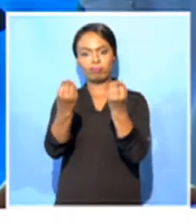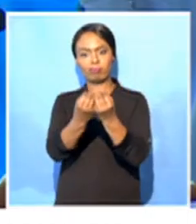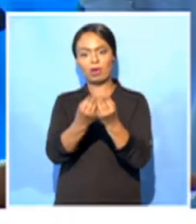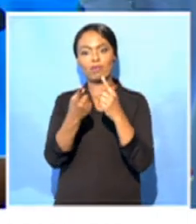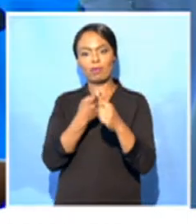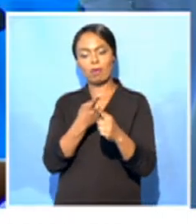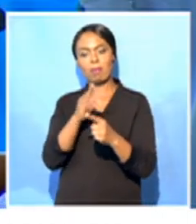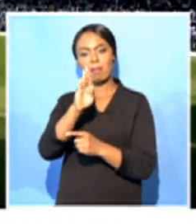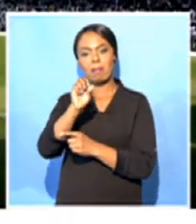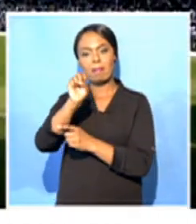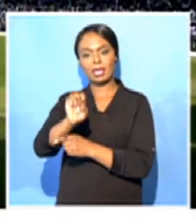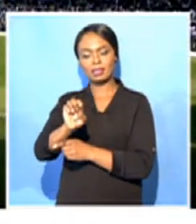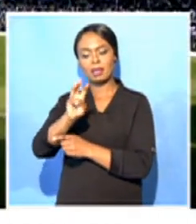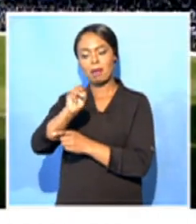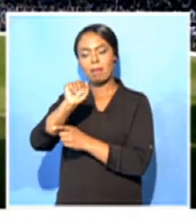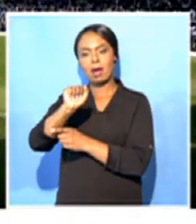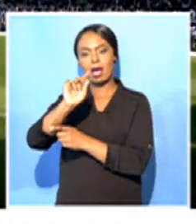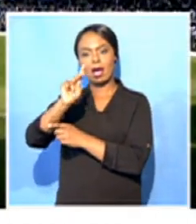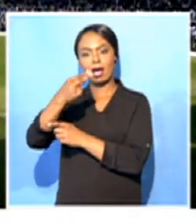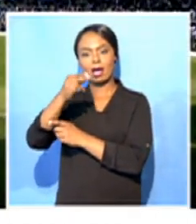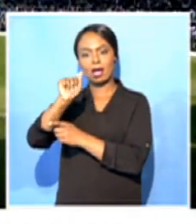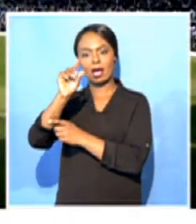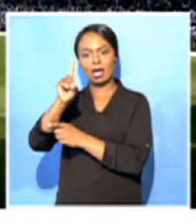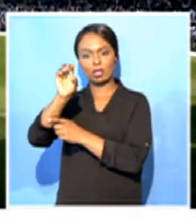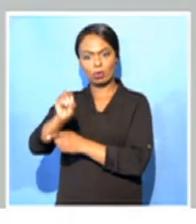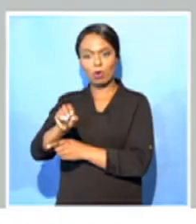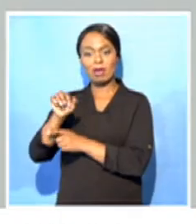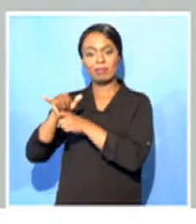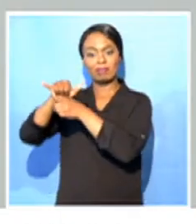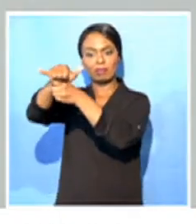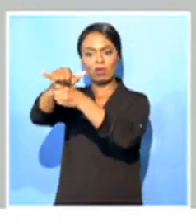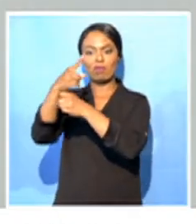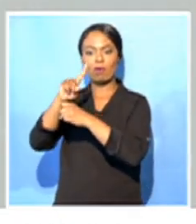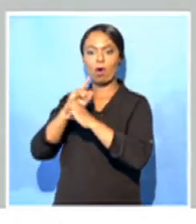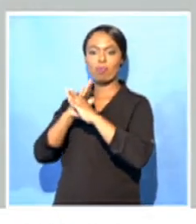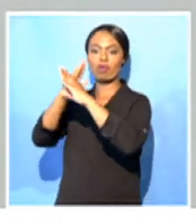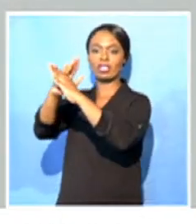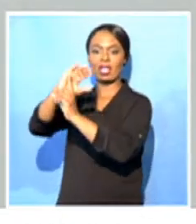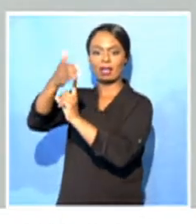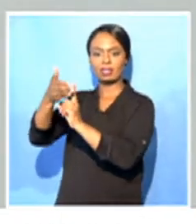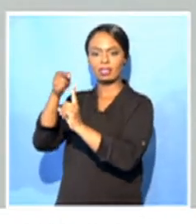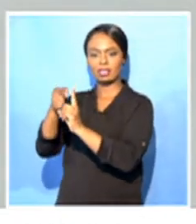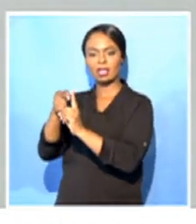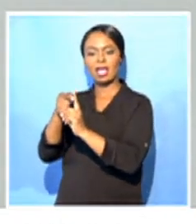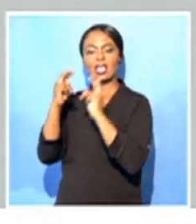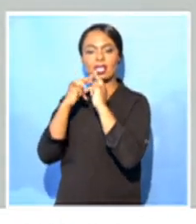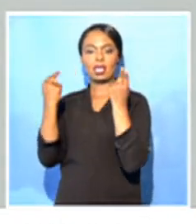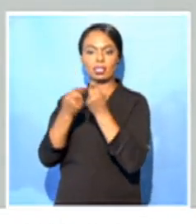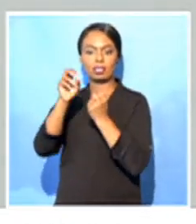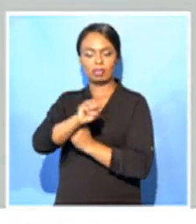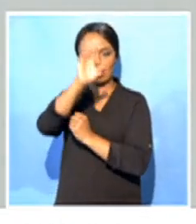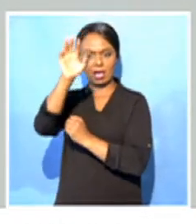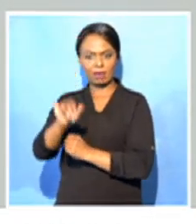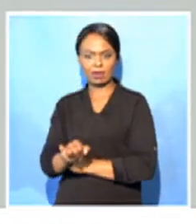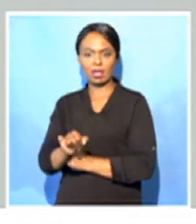Makado. The aircraft is primarily used to protect the sovereignty of our great nation, South Africa, through